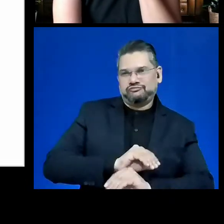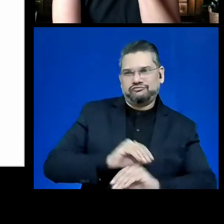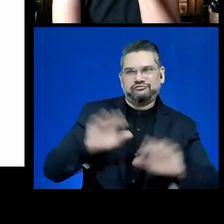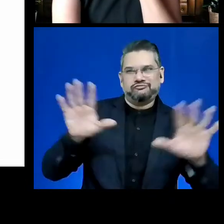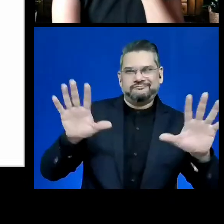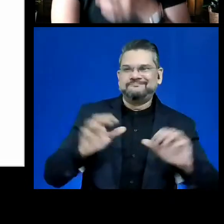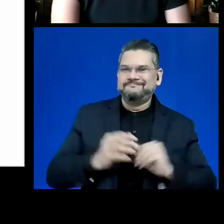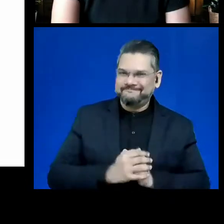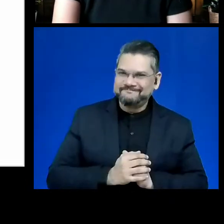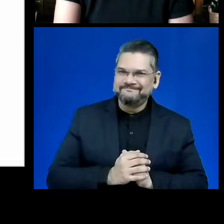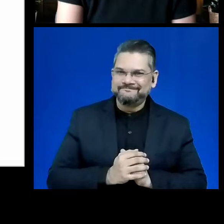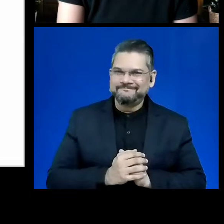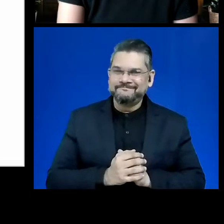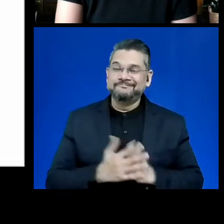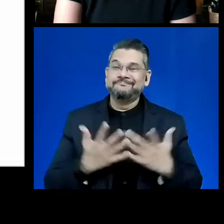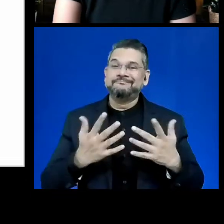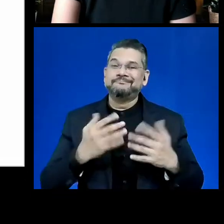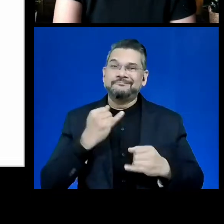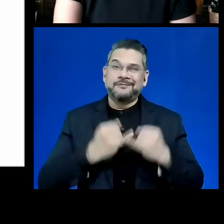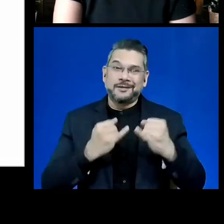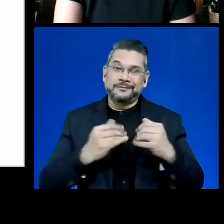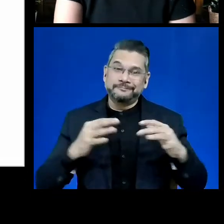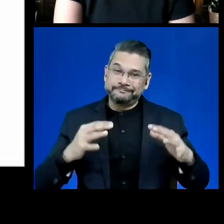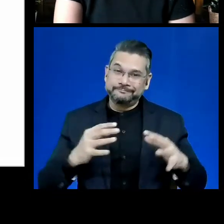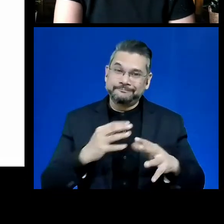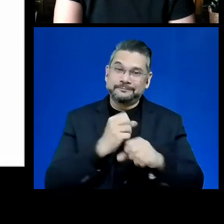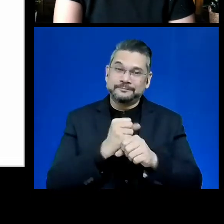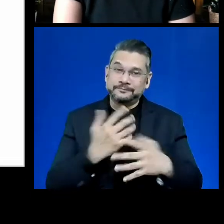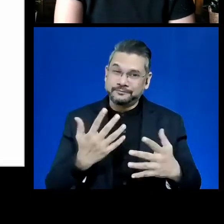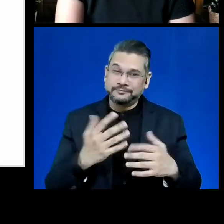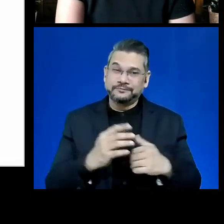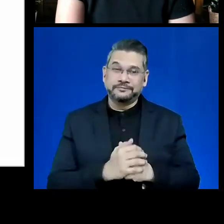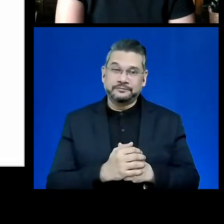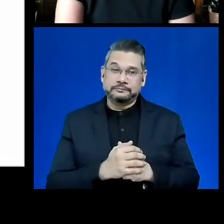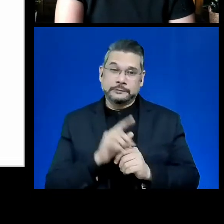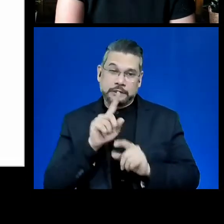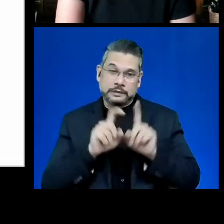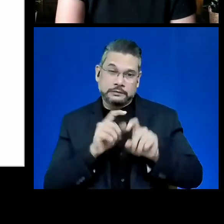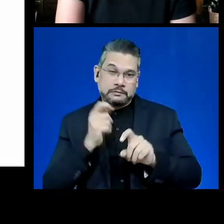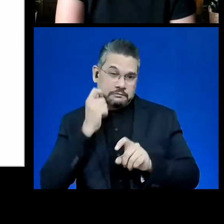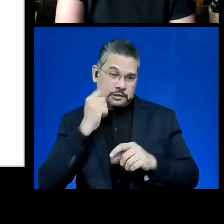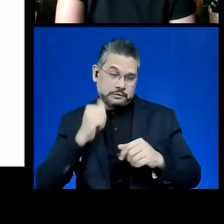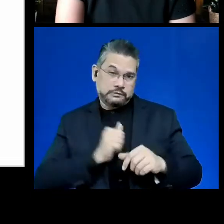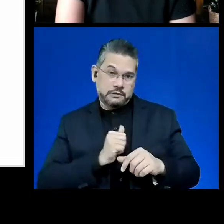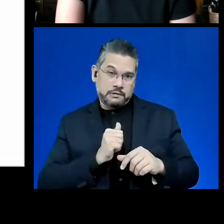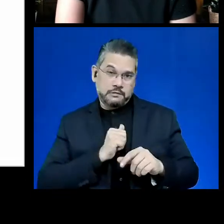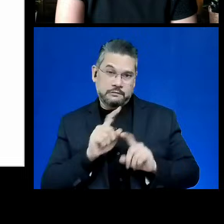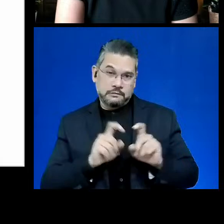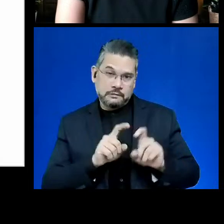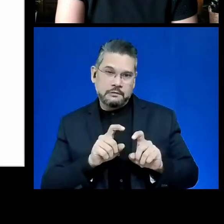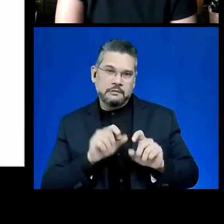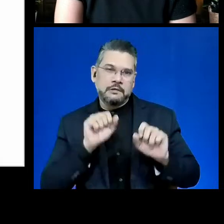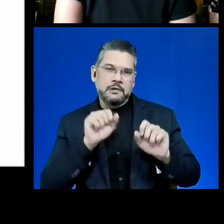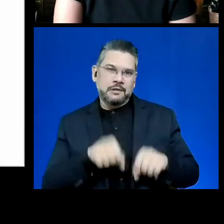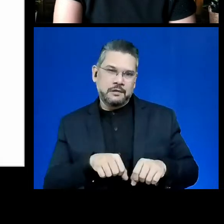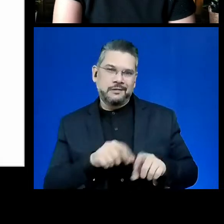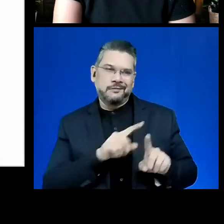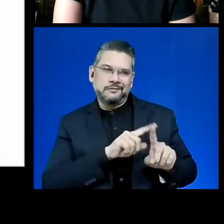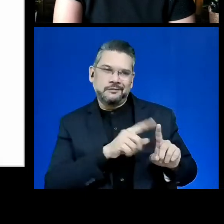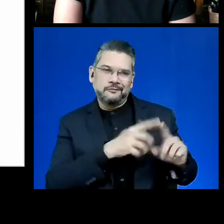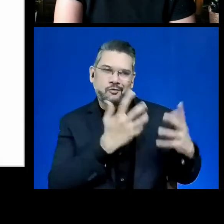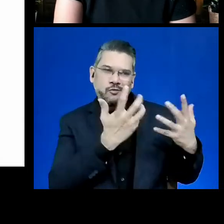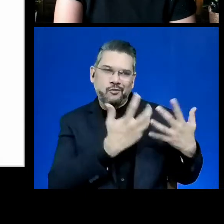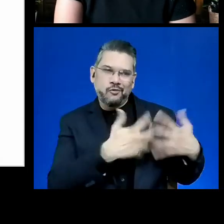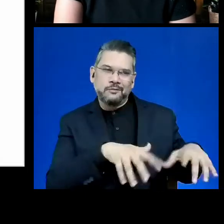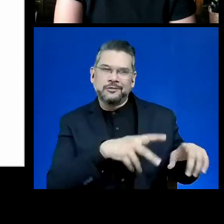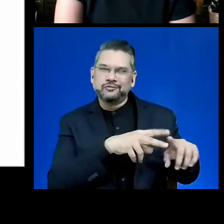So in conclusion, manual testing is essential for ensuring digital accessibility. It catches issues the automated tools might miss, and